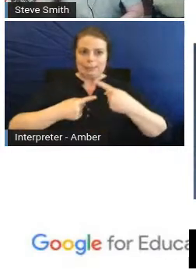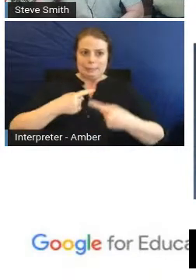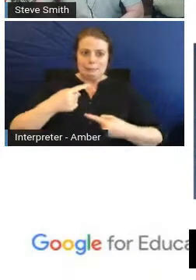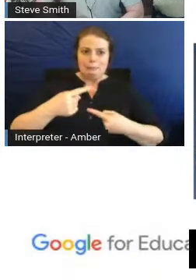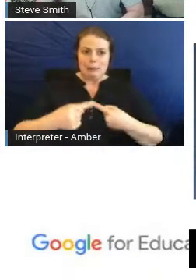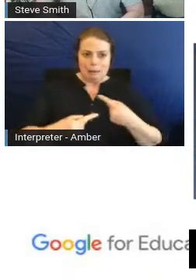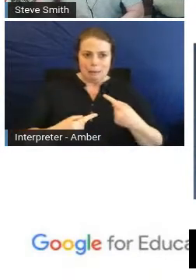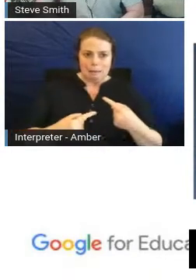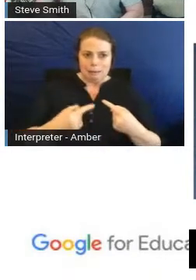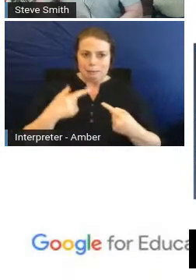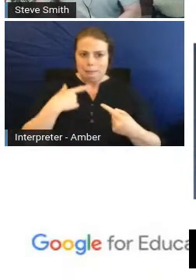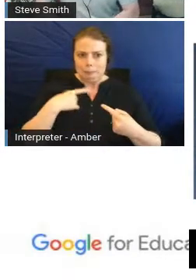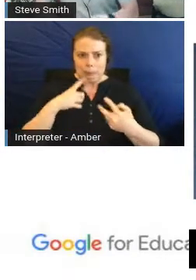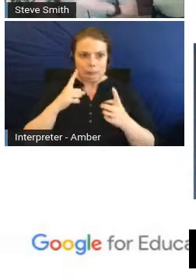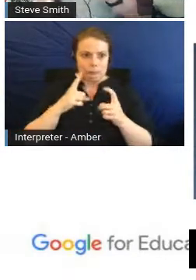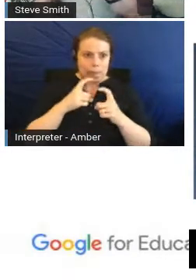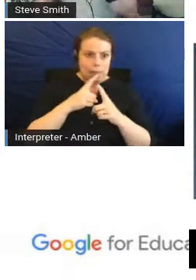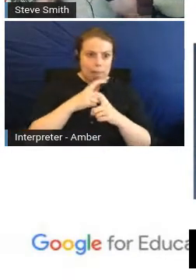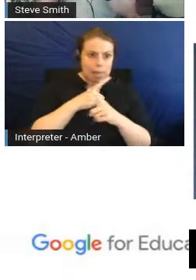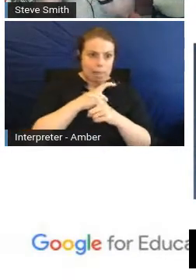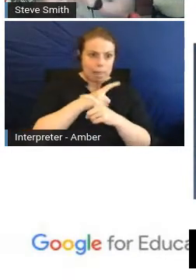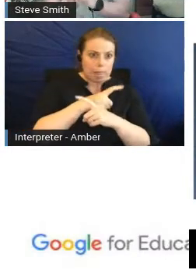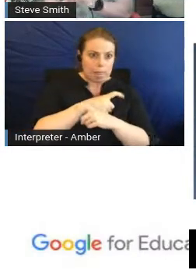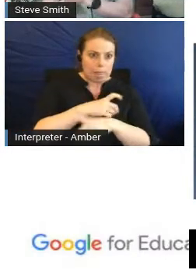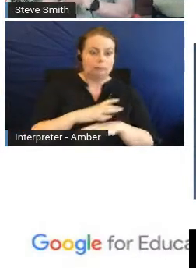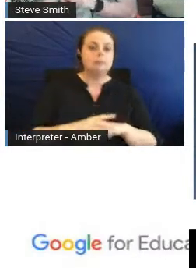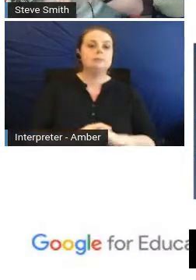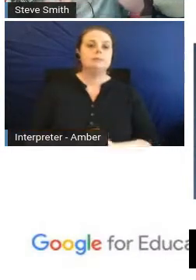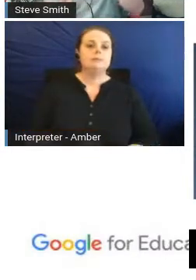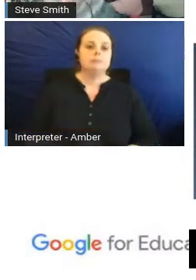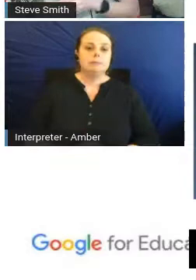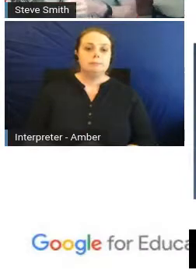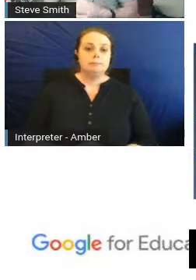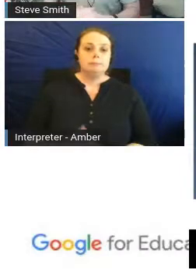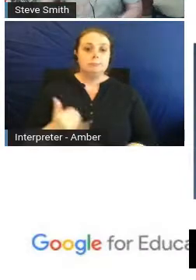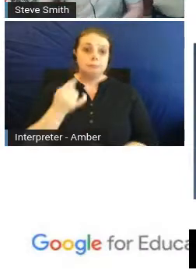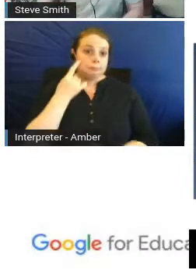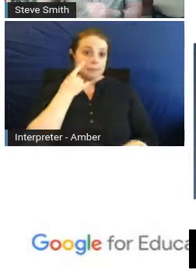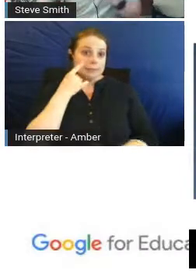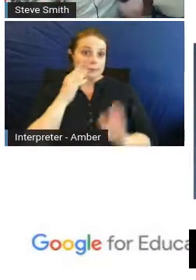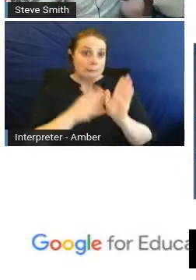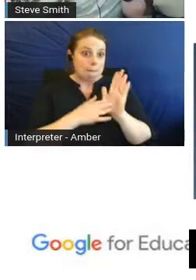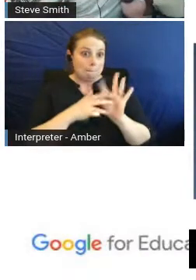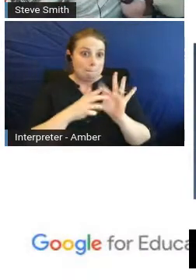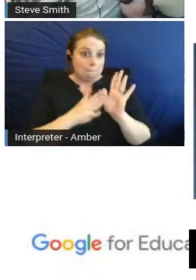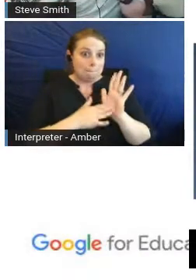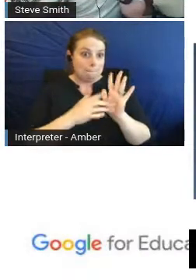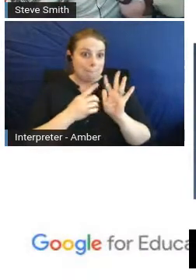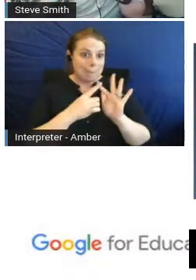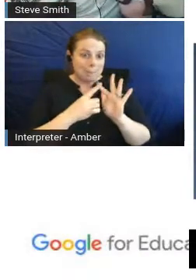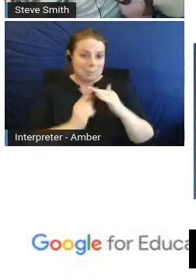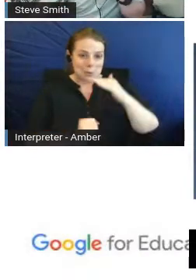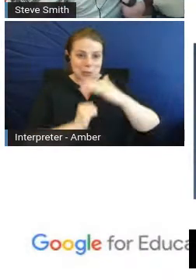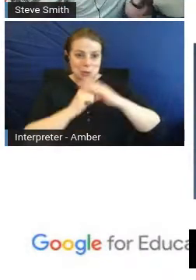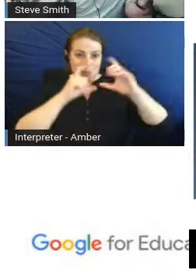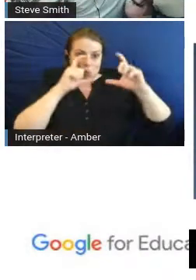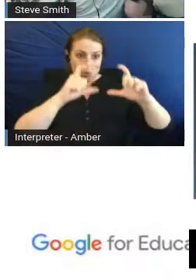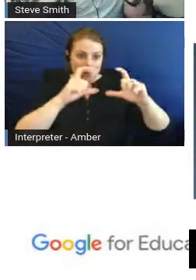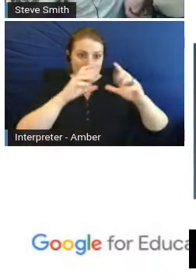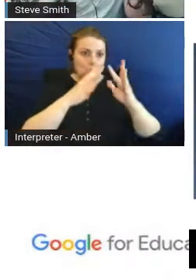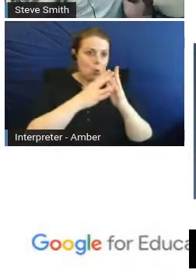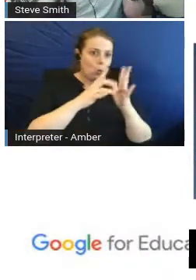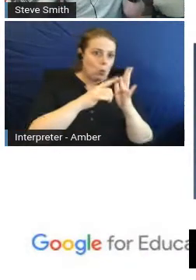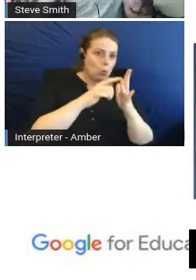fairly complex. So you may have seen the meme in the top corner there with Woody and Buzz,